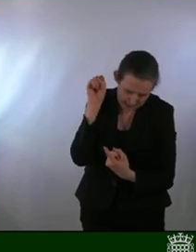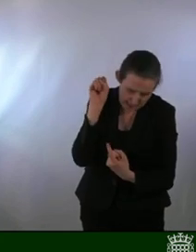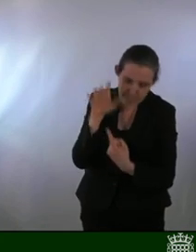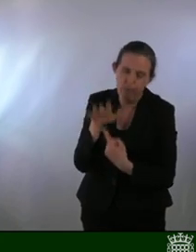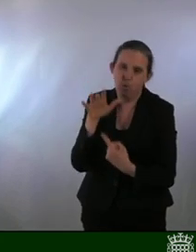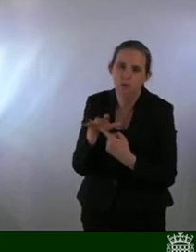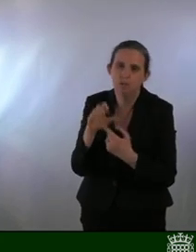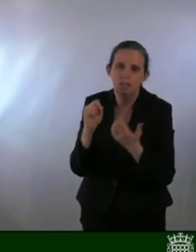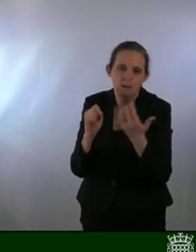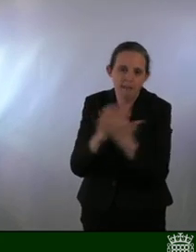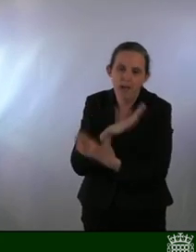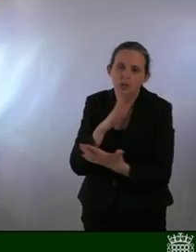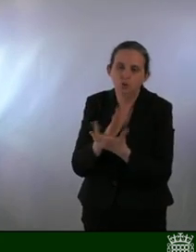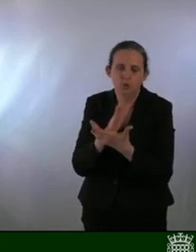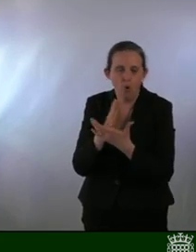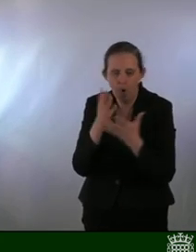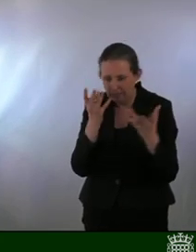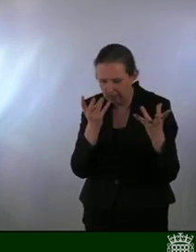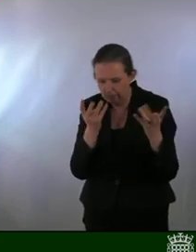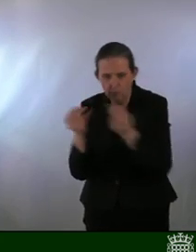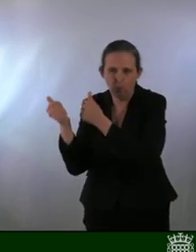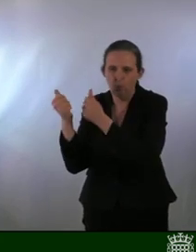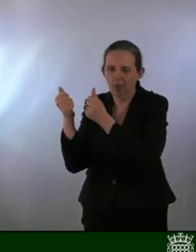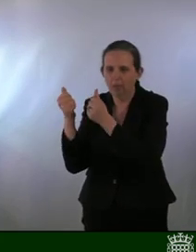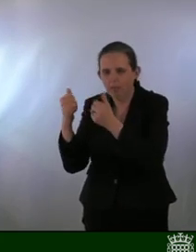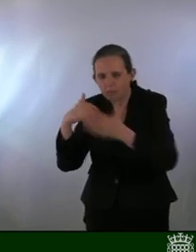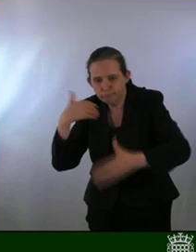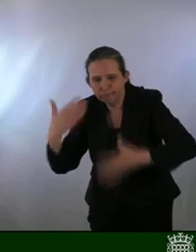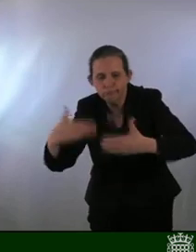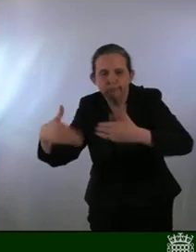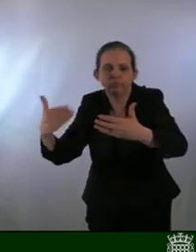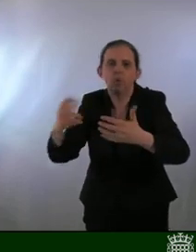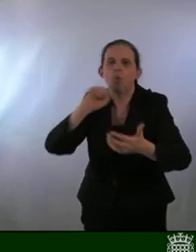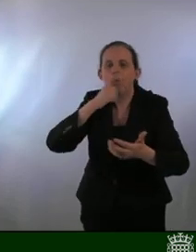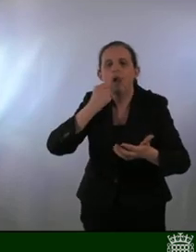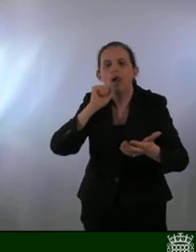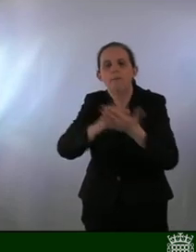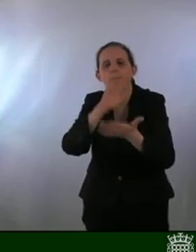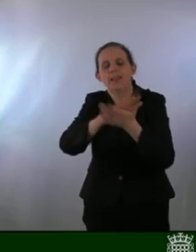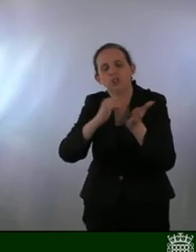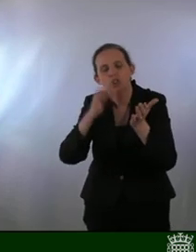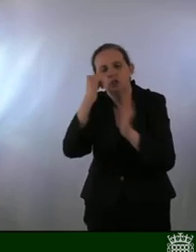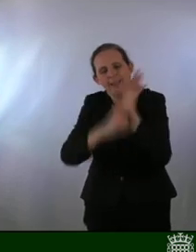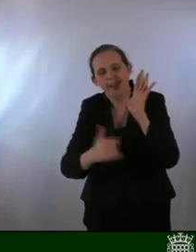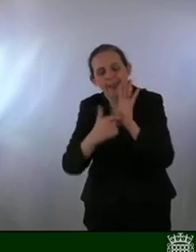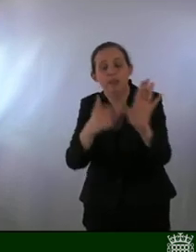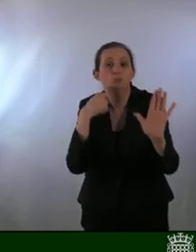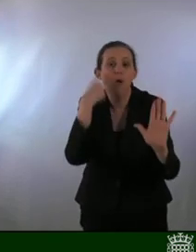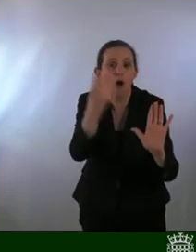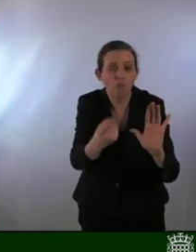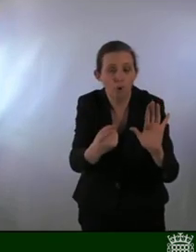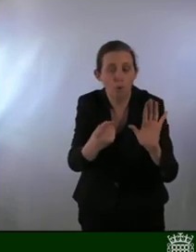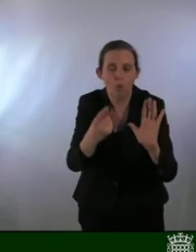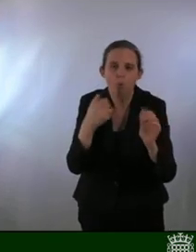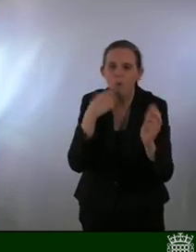sure that this happens smoothly. There are further powers in the bill that will be published, the details of those will be published tomorrow, to try to make sure